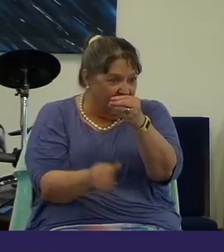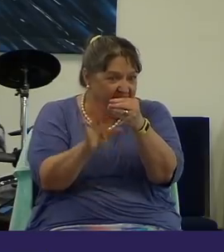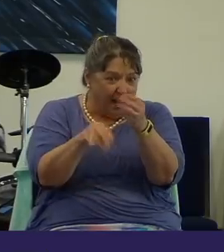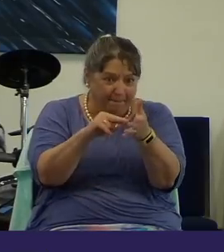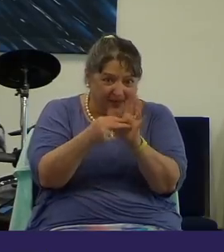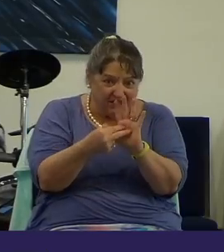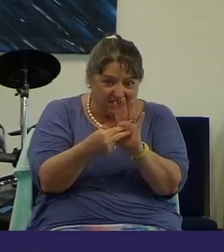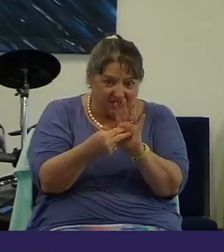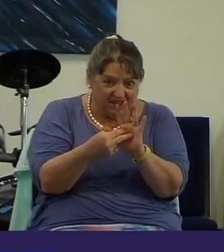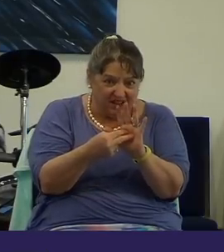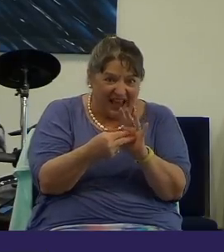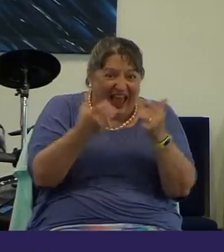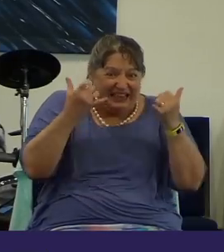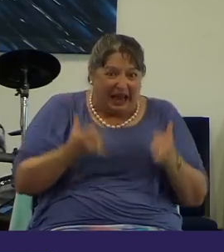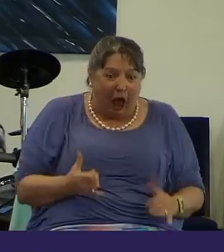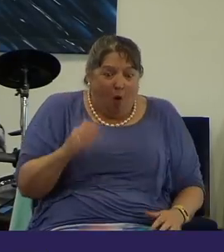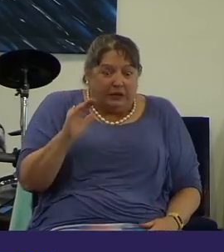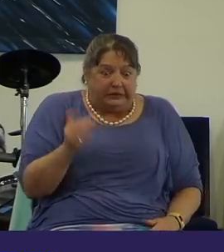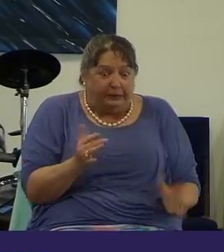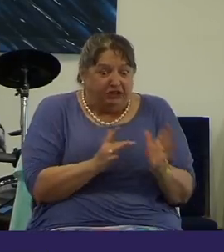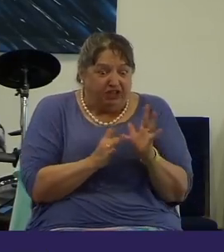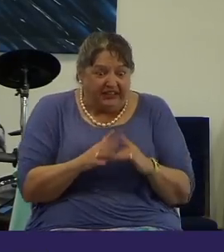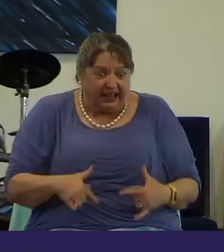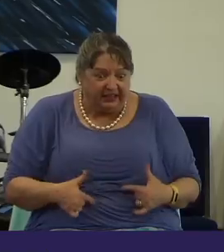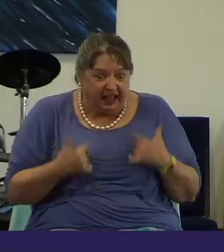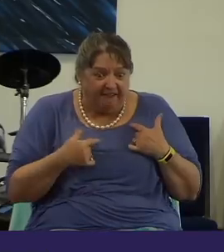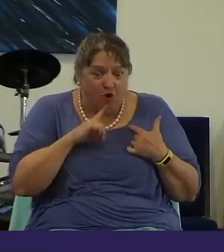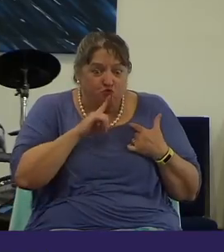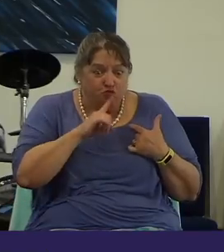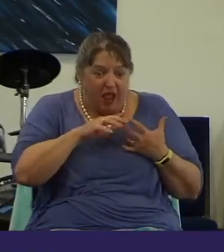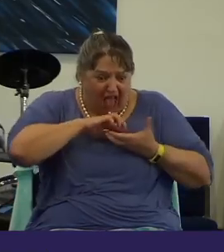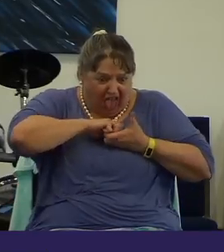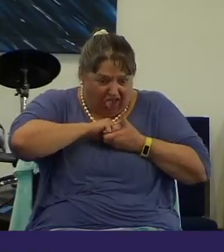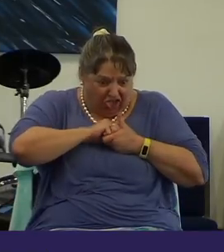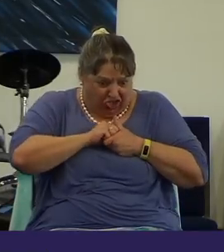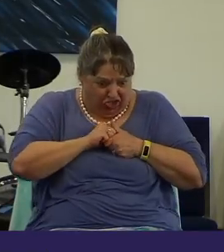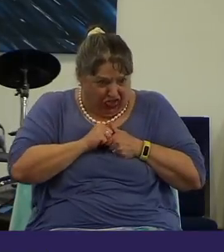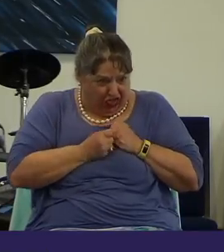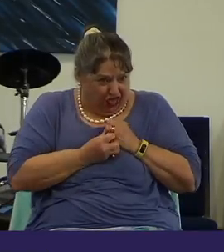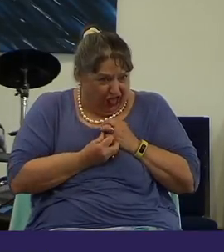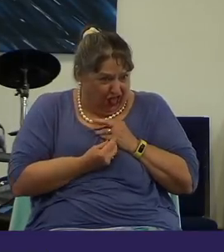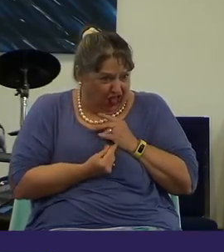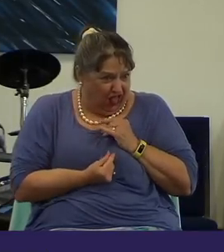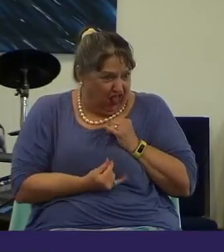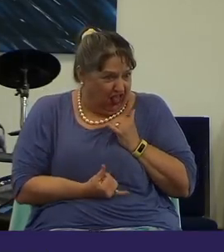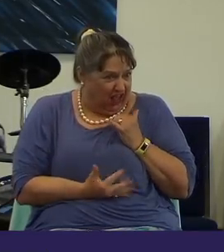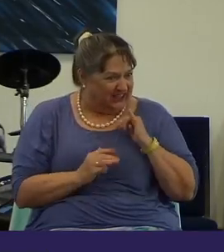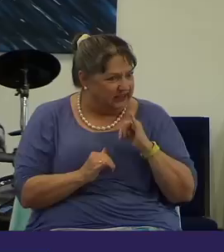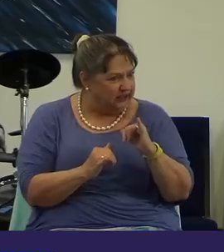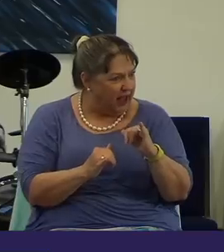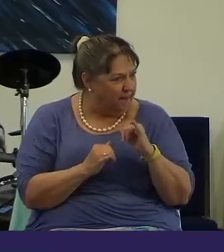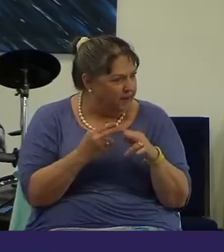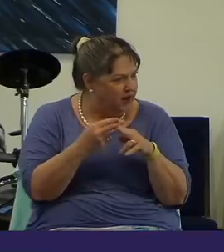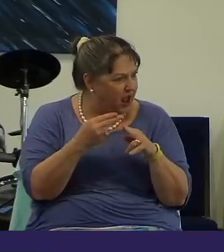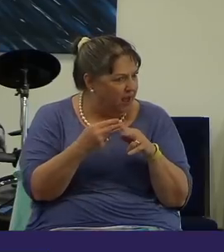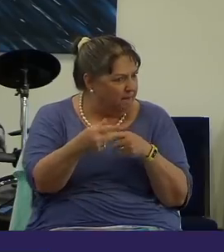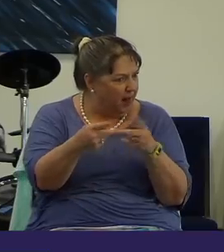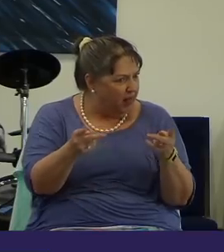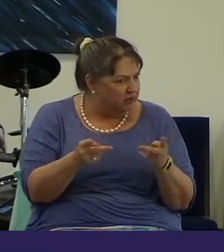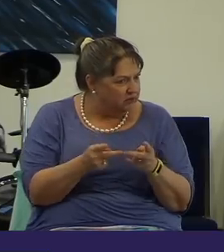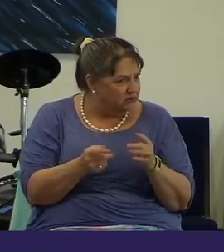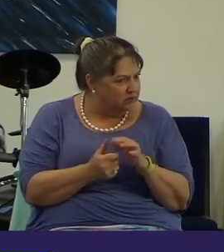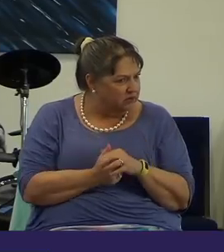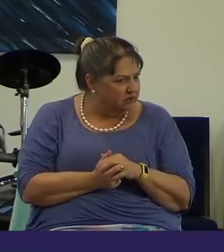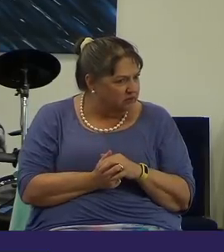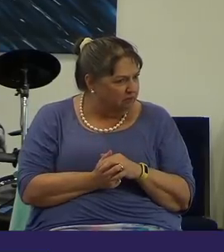literally squeezing the life out of him. That's the turmoil that Christ went through at